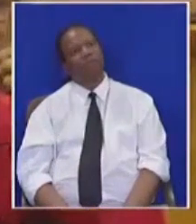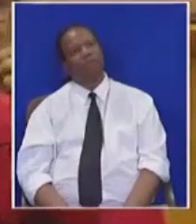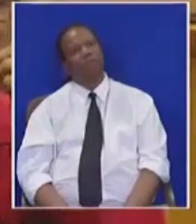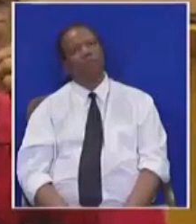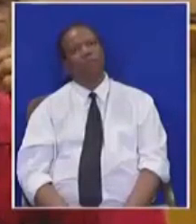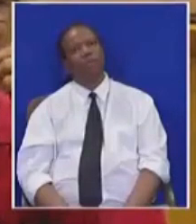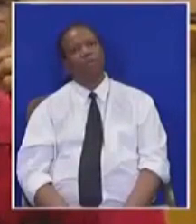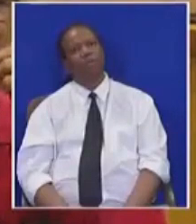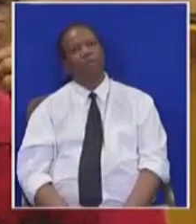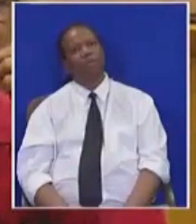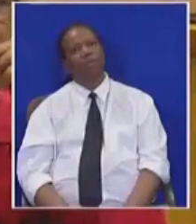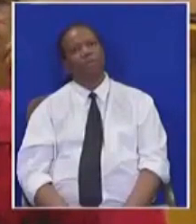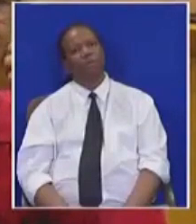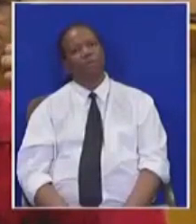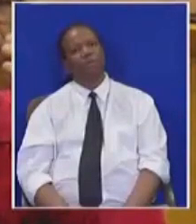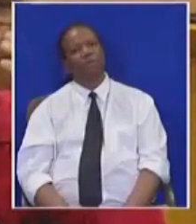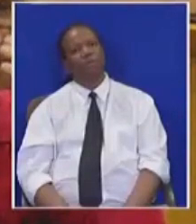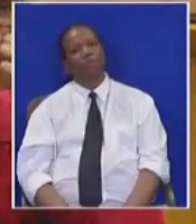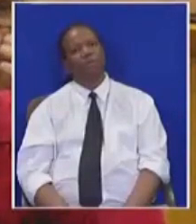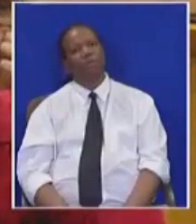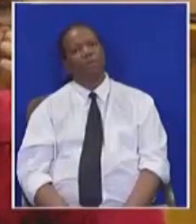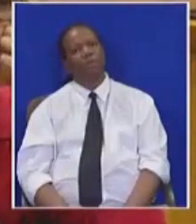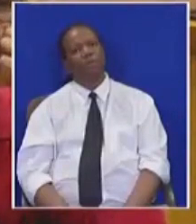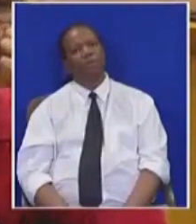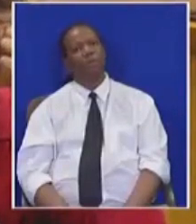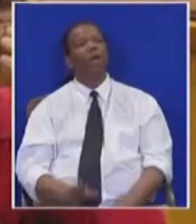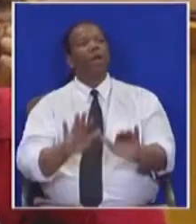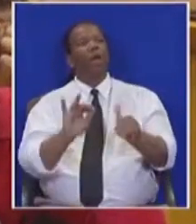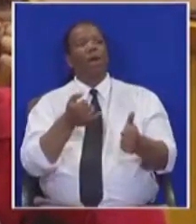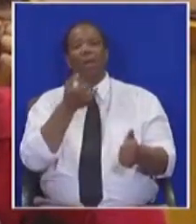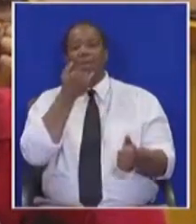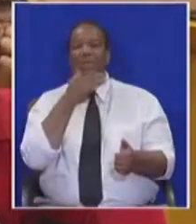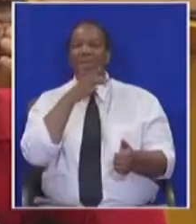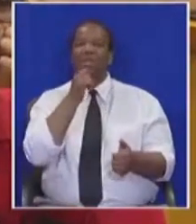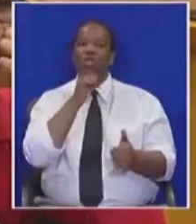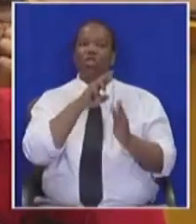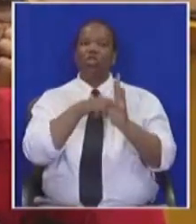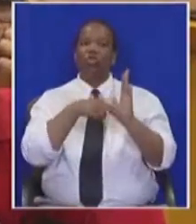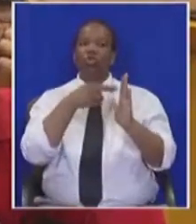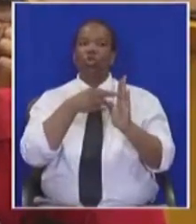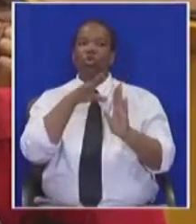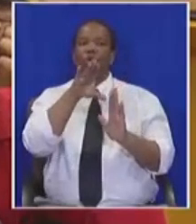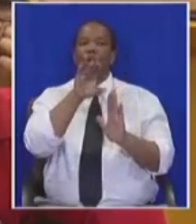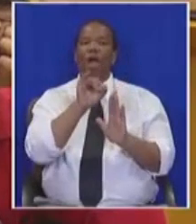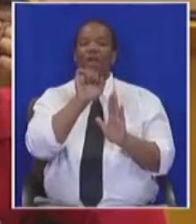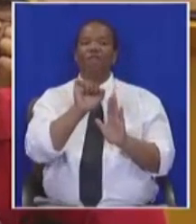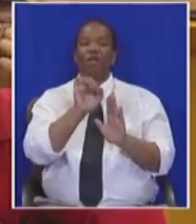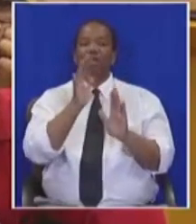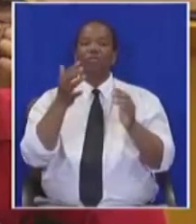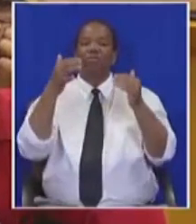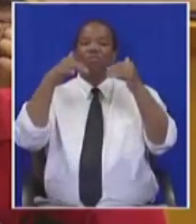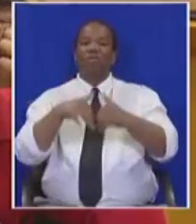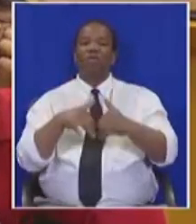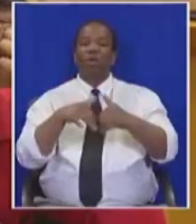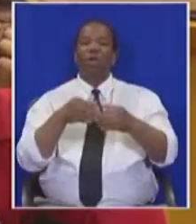Africa lithini, ithini imbono ka deputy president ngegalelo legupta zigupta zonke umuntu uyazazi bazikhona